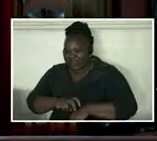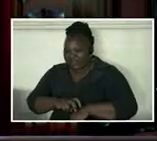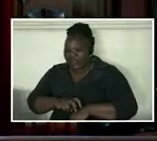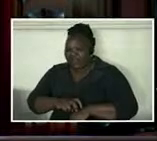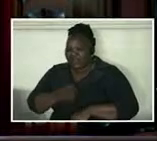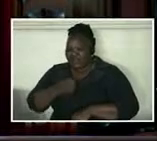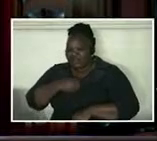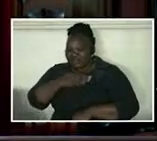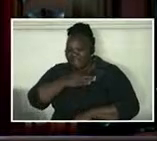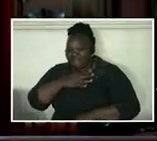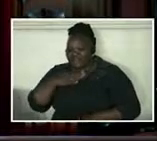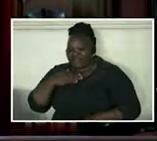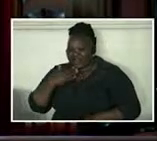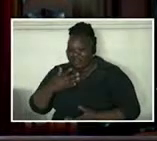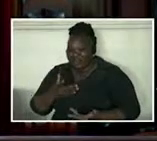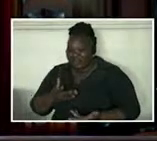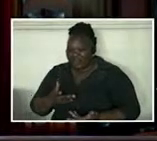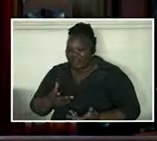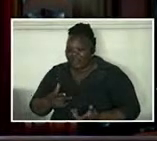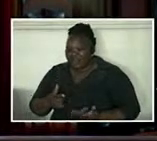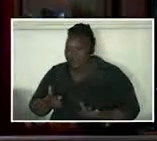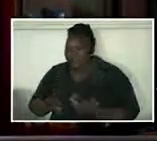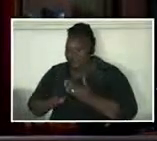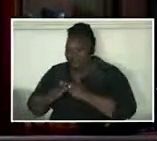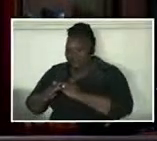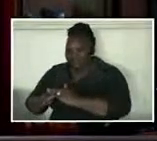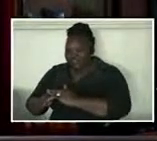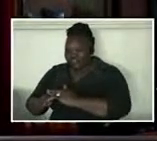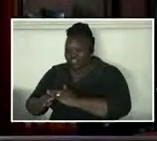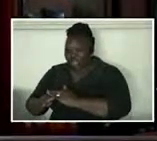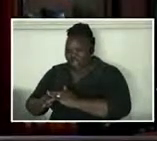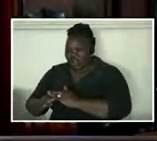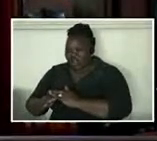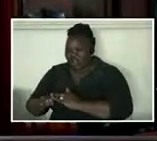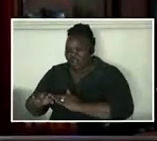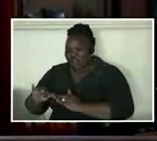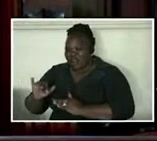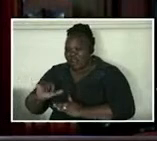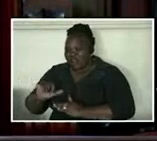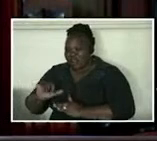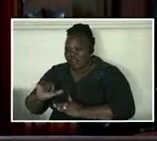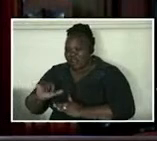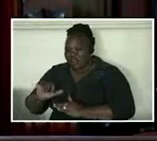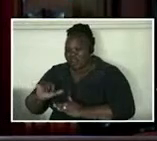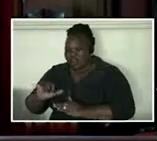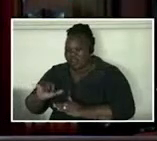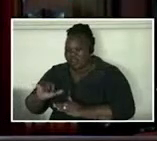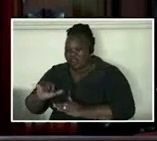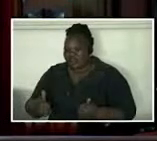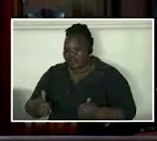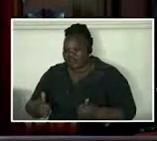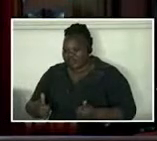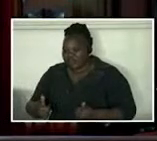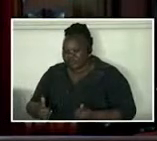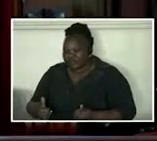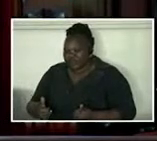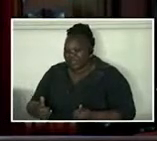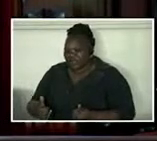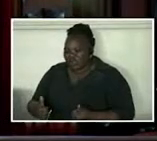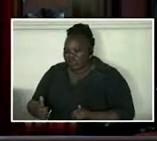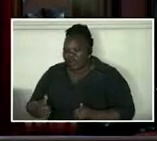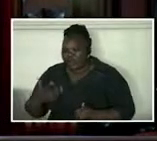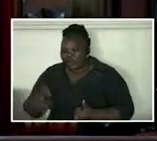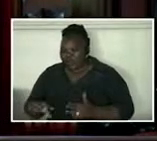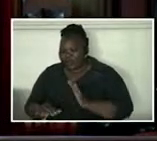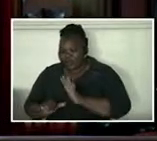promotional health lifestyles and the prevention of ill health is a fundamental principle behind improving the public health as this